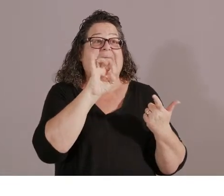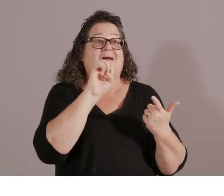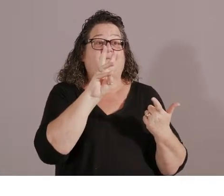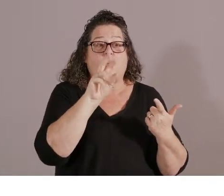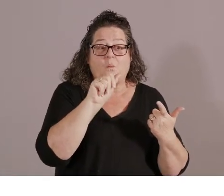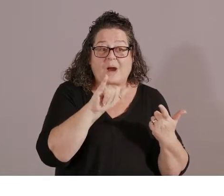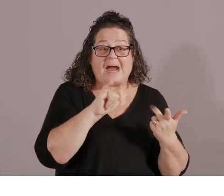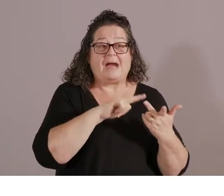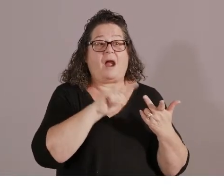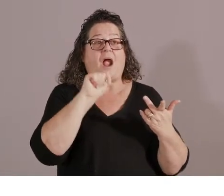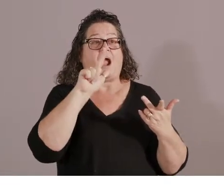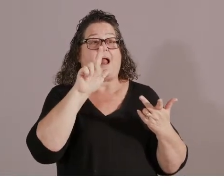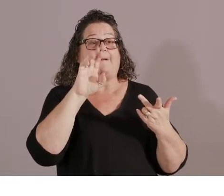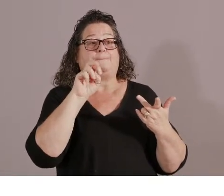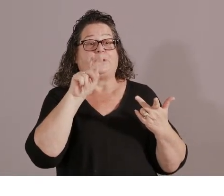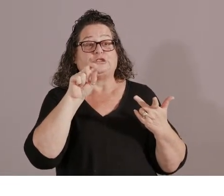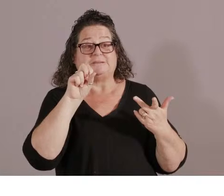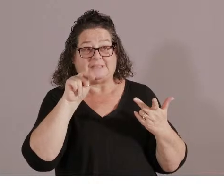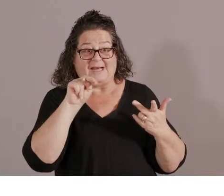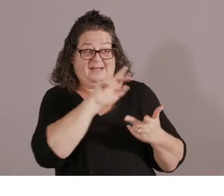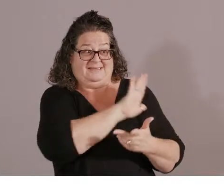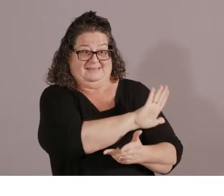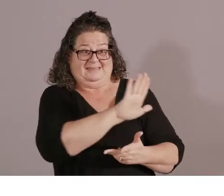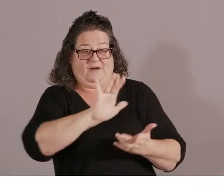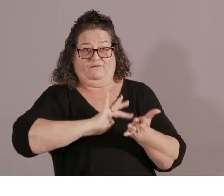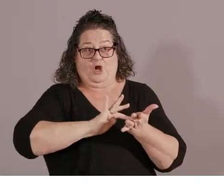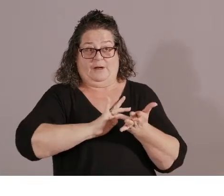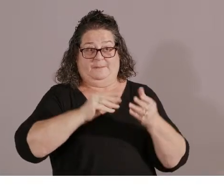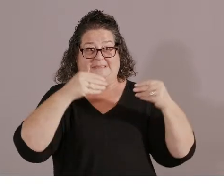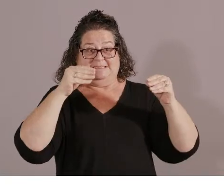pharmacies as well. You can go to